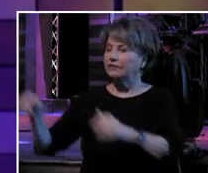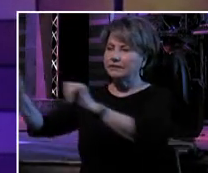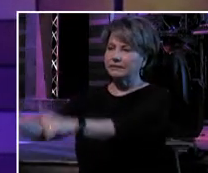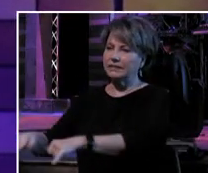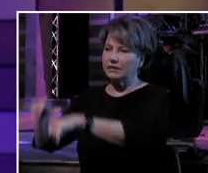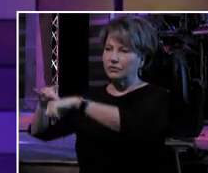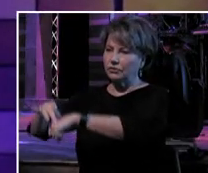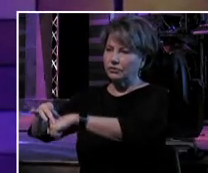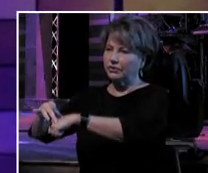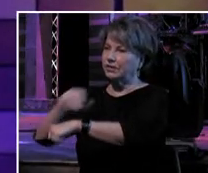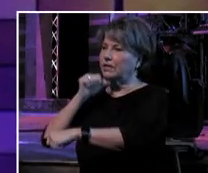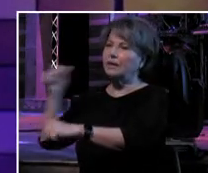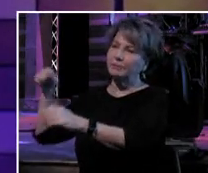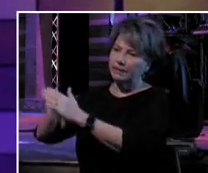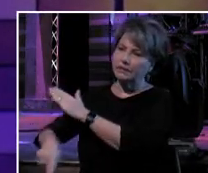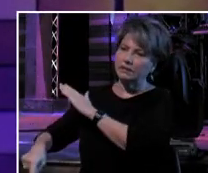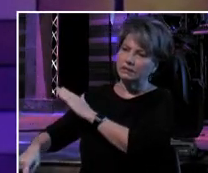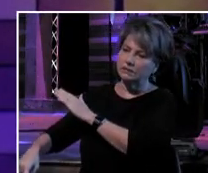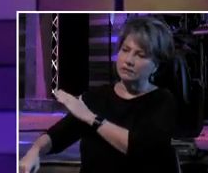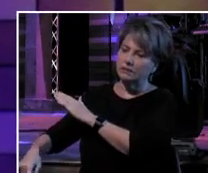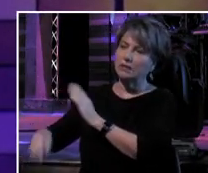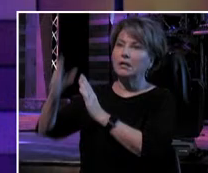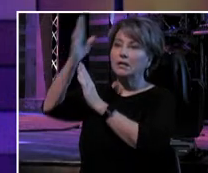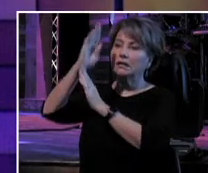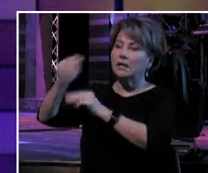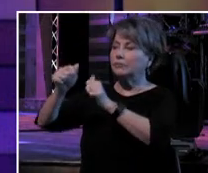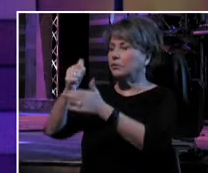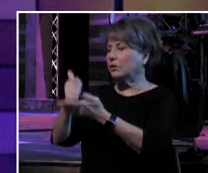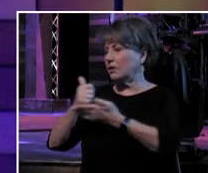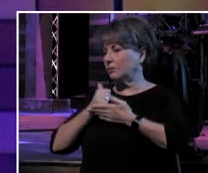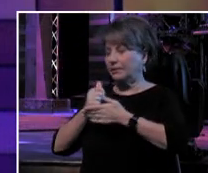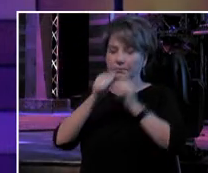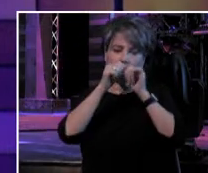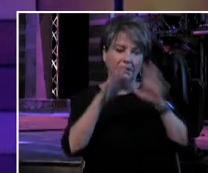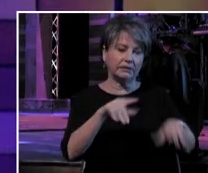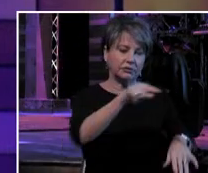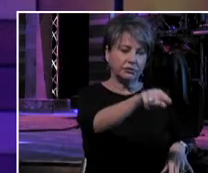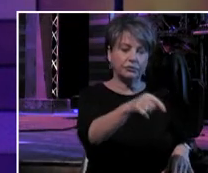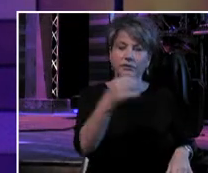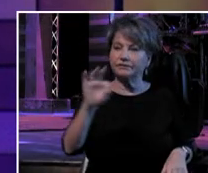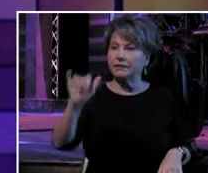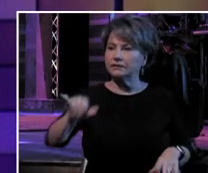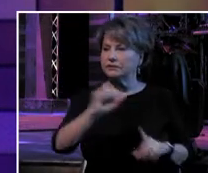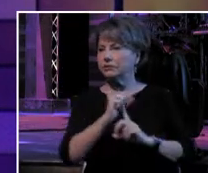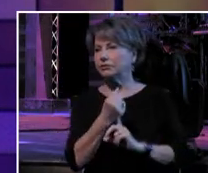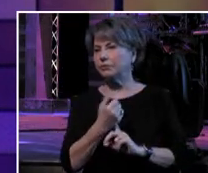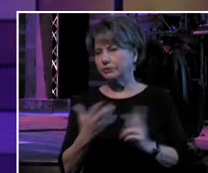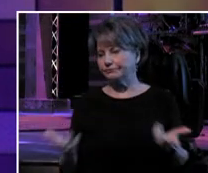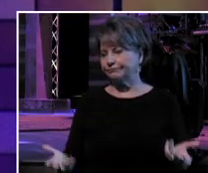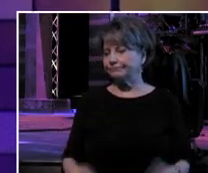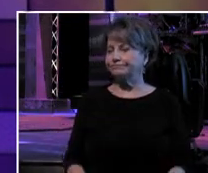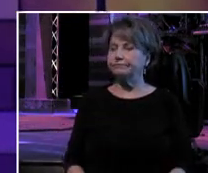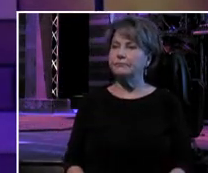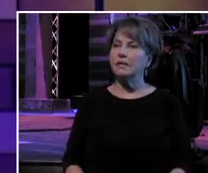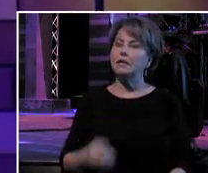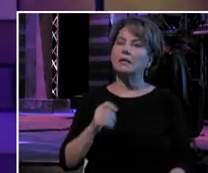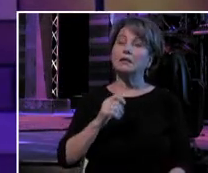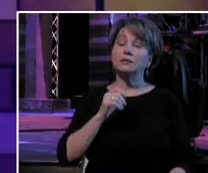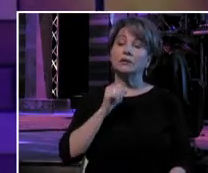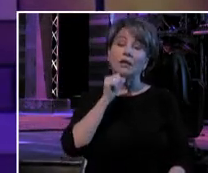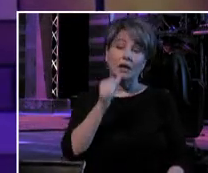executed, God's gonna help me be a blessing to you if that's the case. But if it's